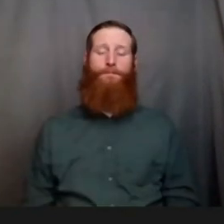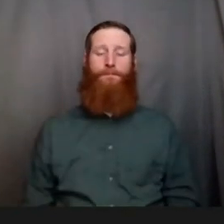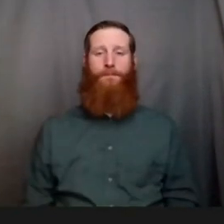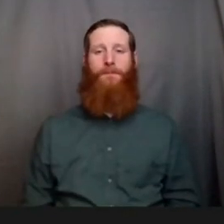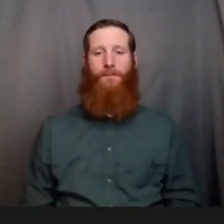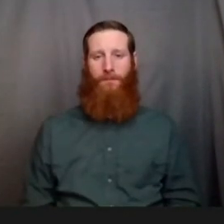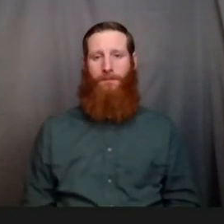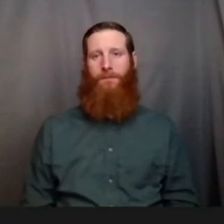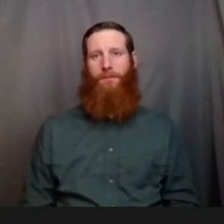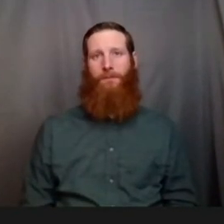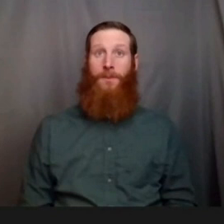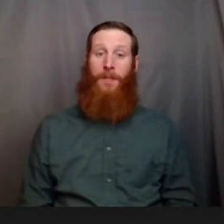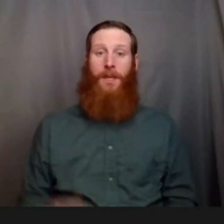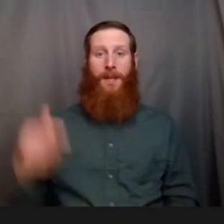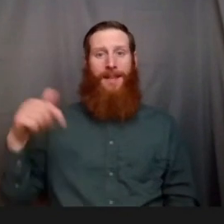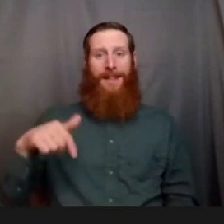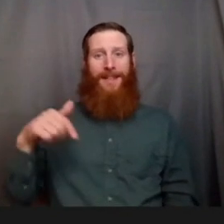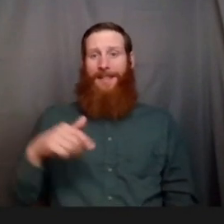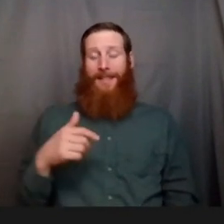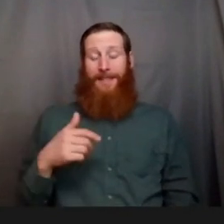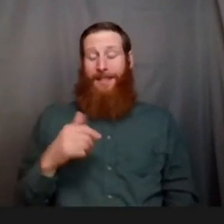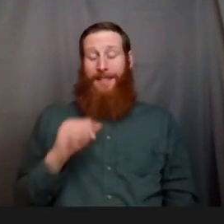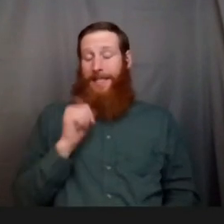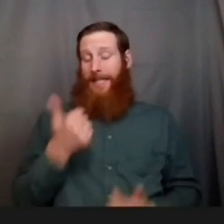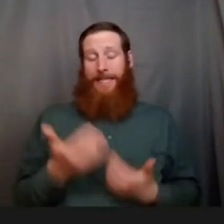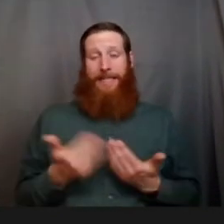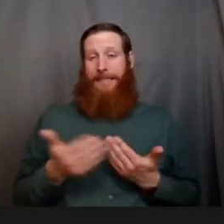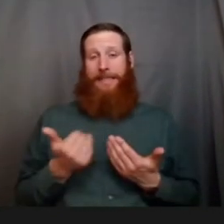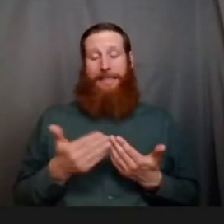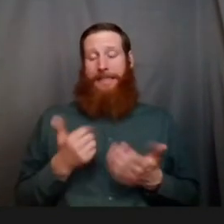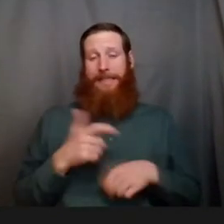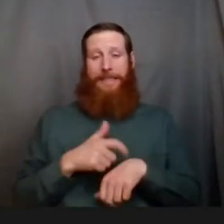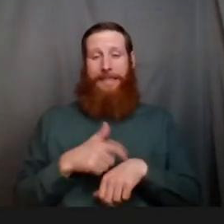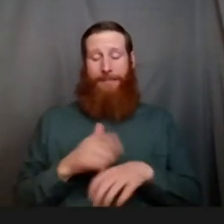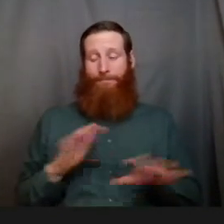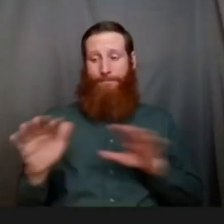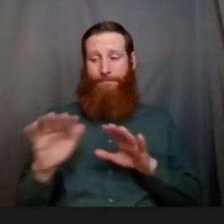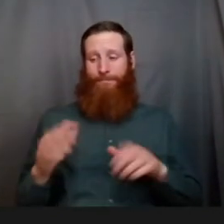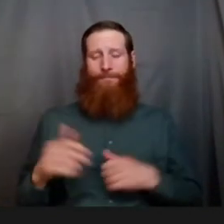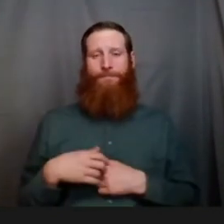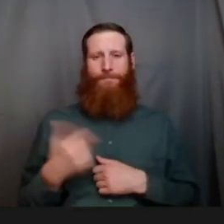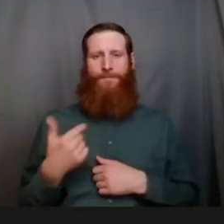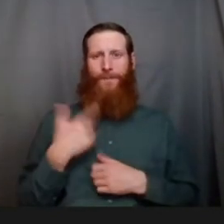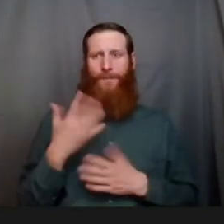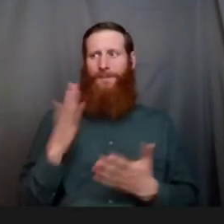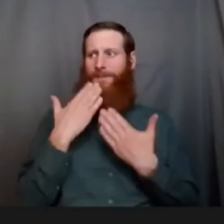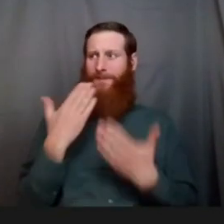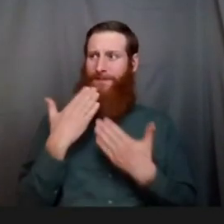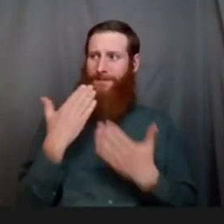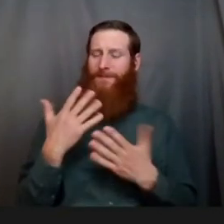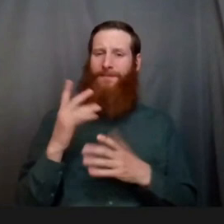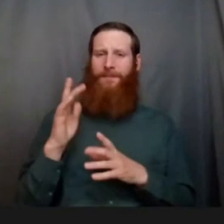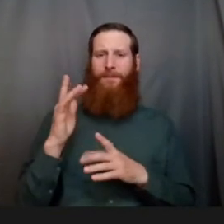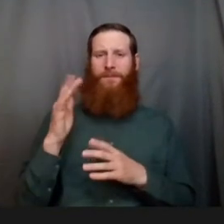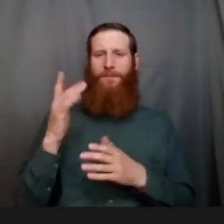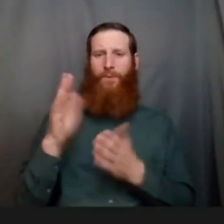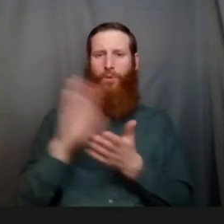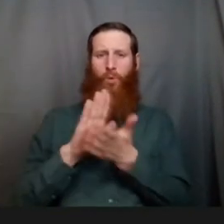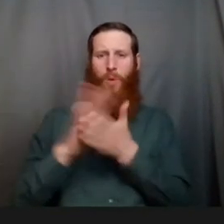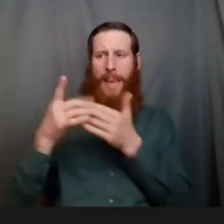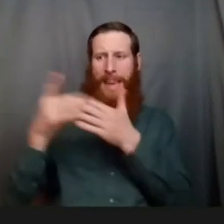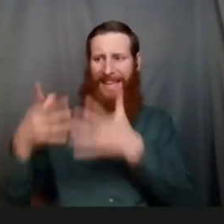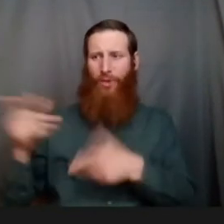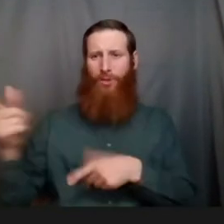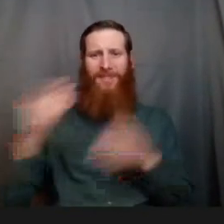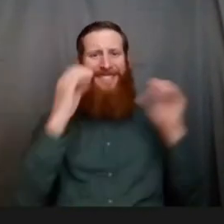These are not easy times, and I just appreciate, and you know, we gave a shout out to our school leaders, gave a shout out to our educators.